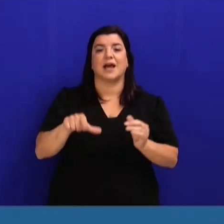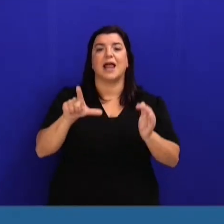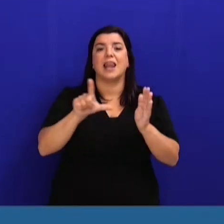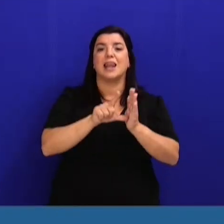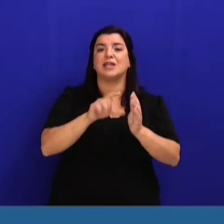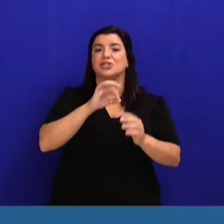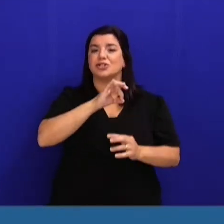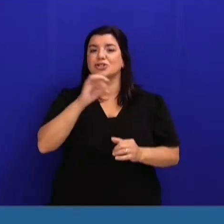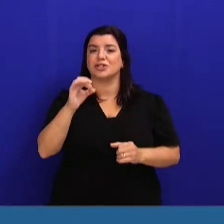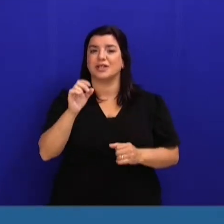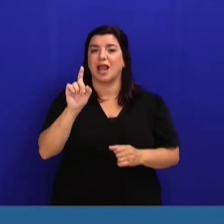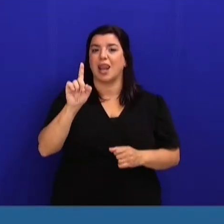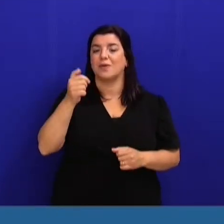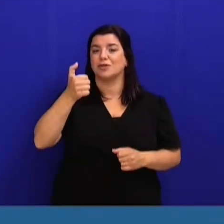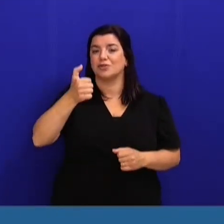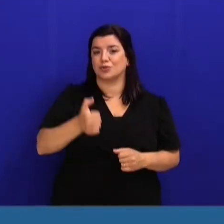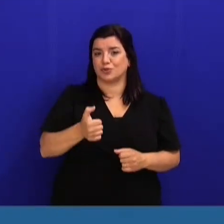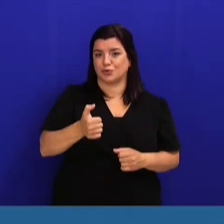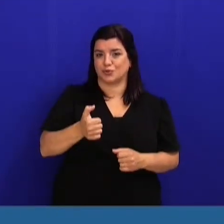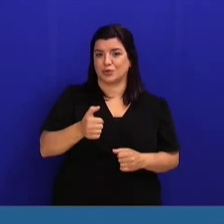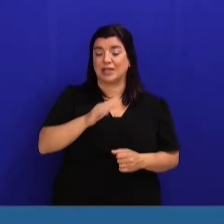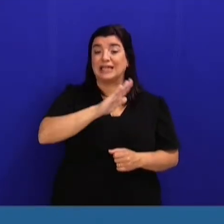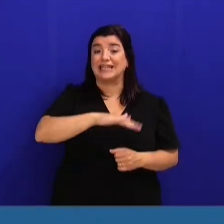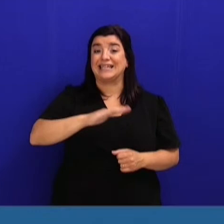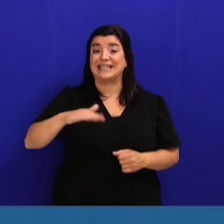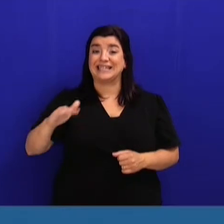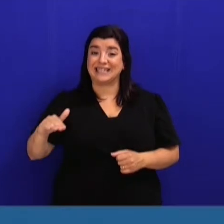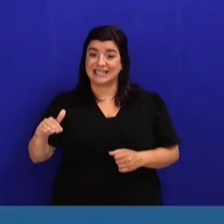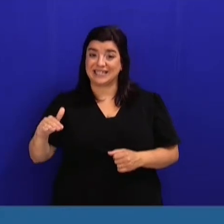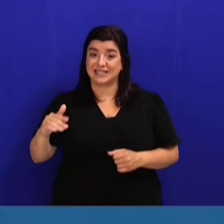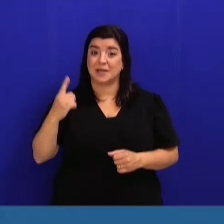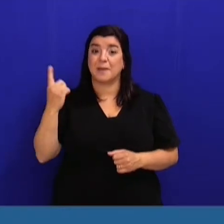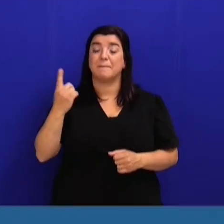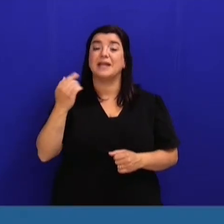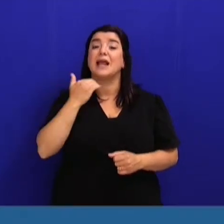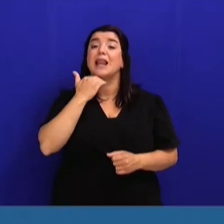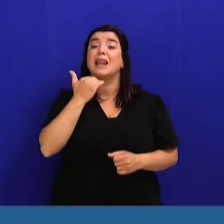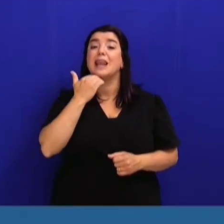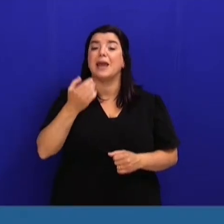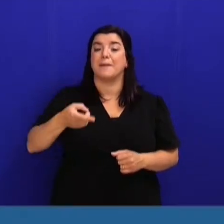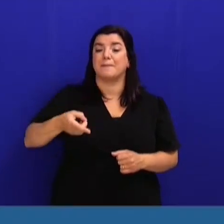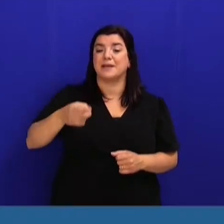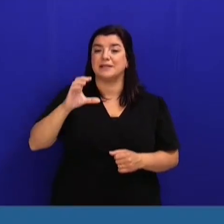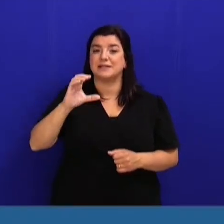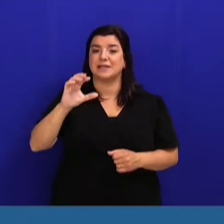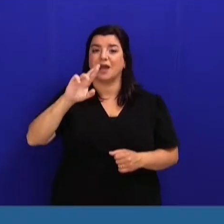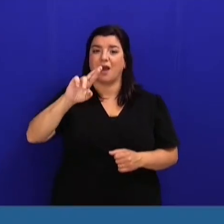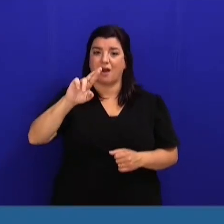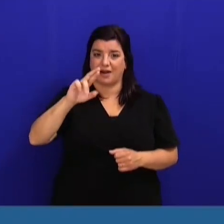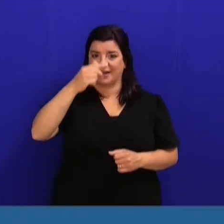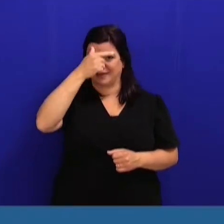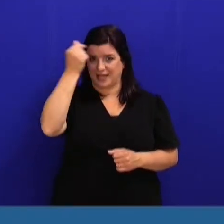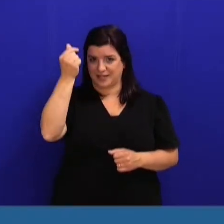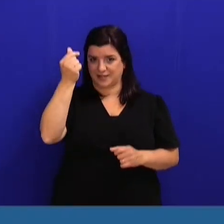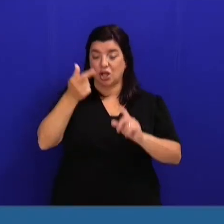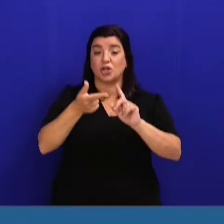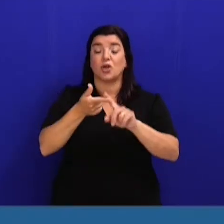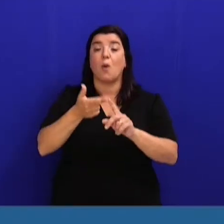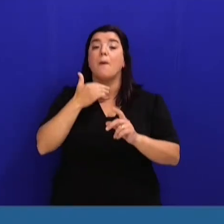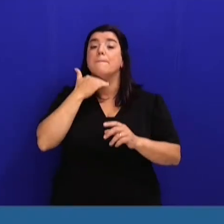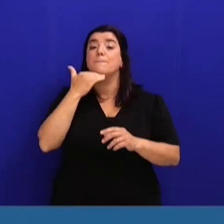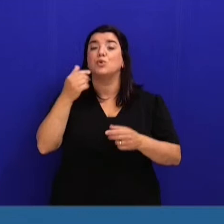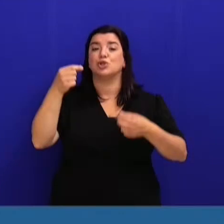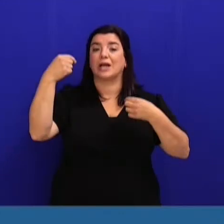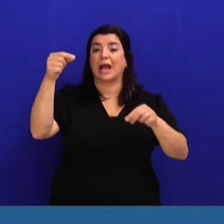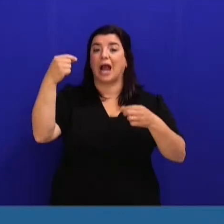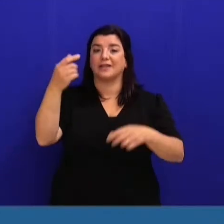fejn inti persuni li ma jkollhomx PCR test jew inkella m'għandhomx il-full vaccination certificate